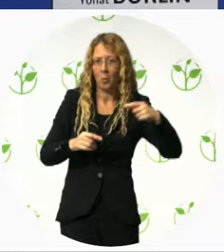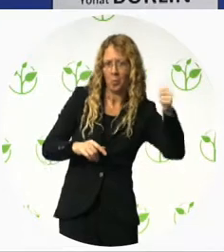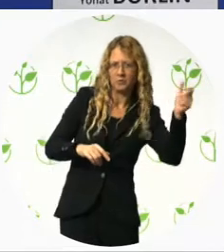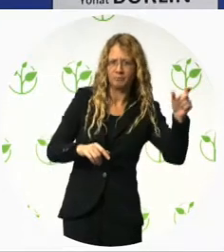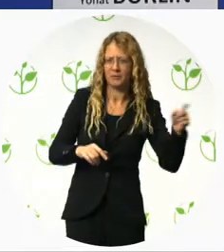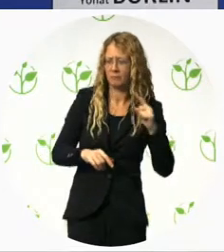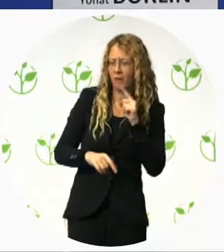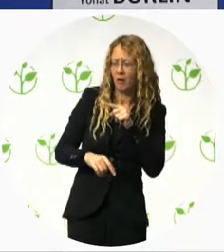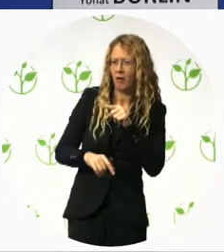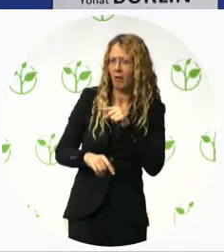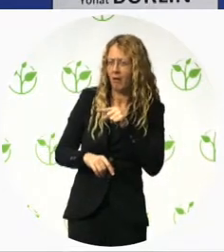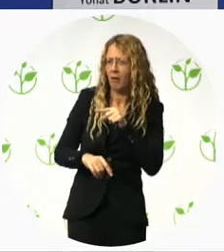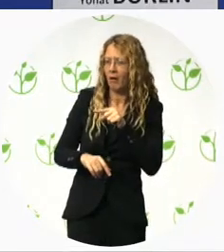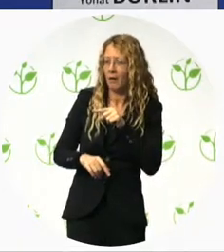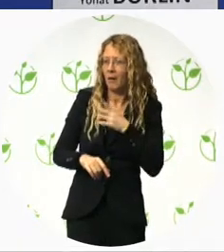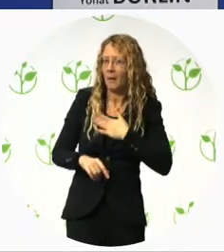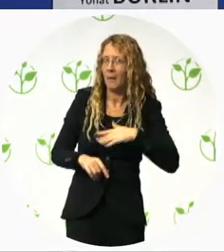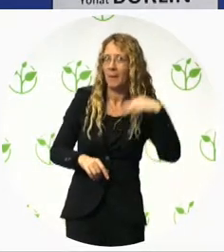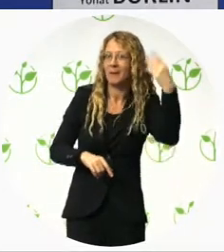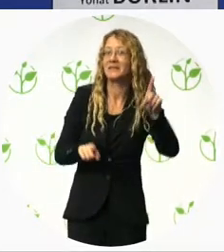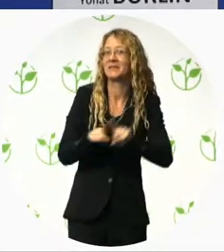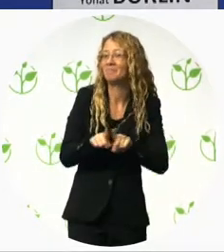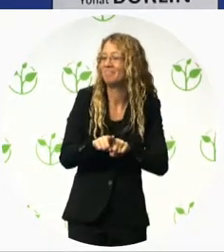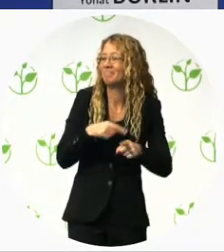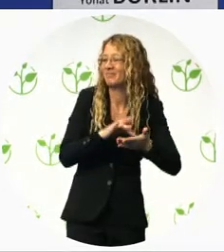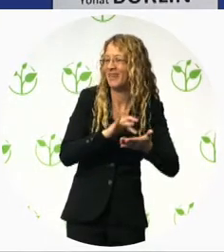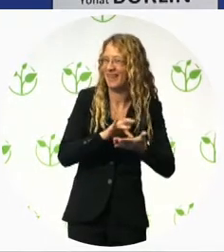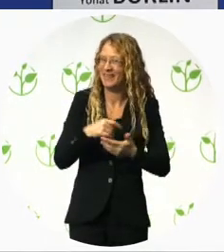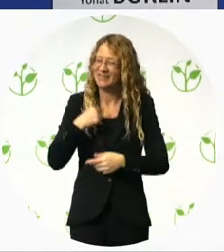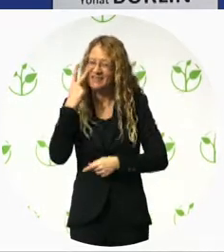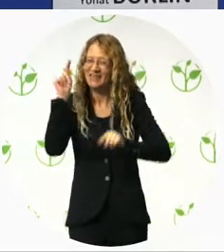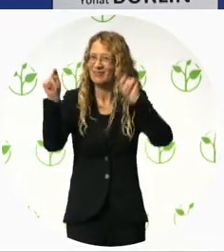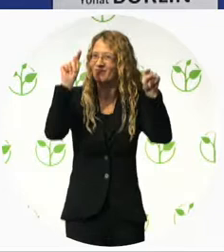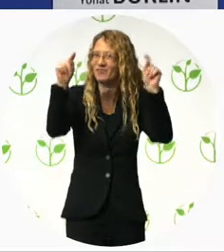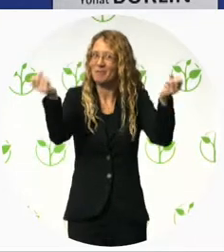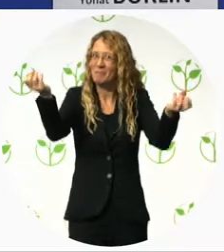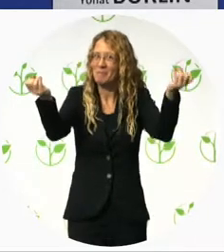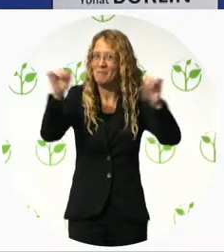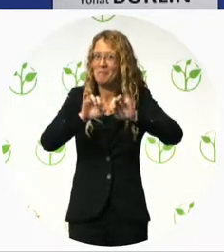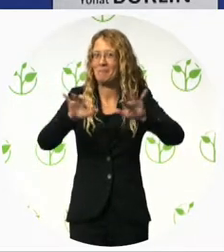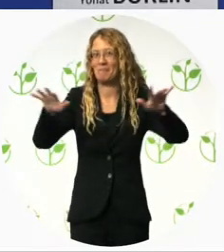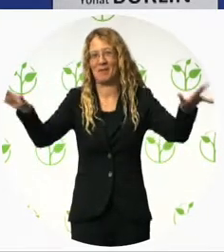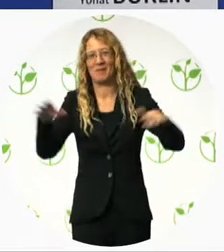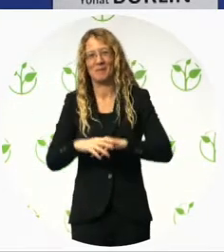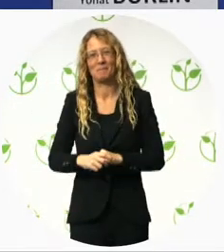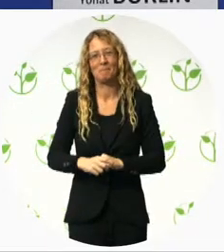Still with these challenges, we're very optimistic and we hope to be in over 100 theaters in the US by the end of 2018.